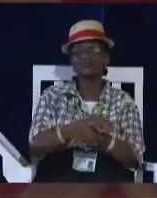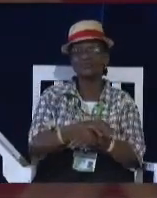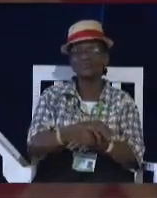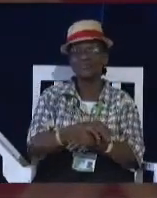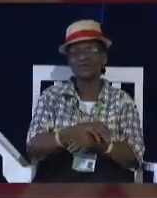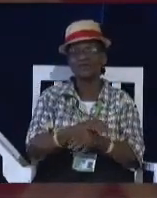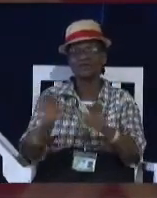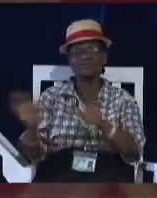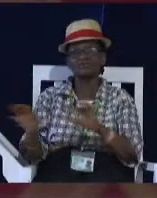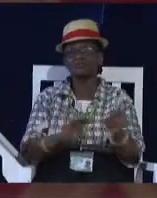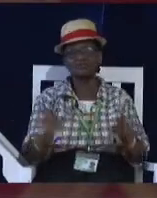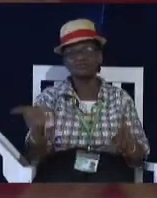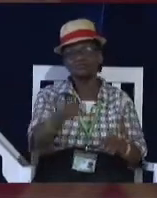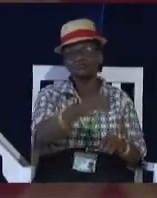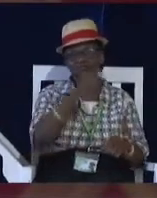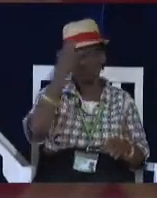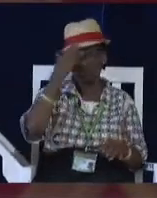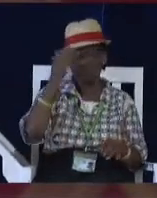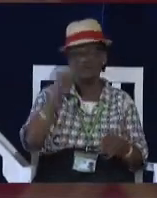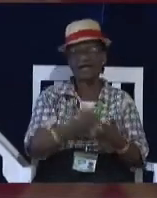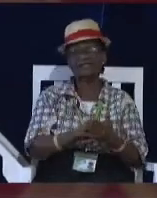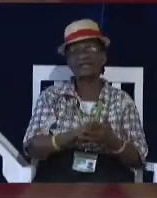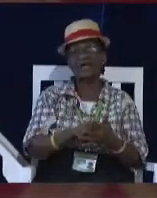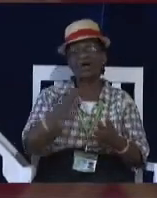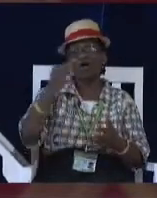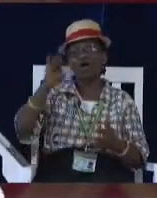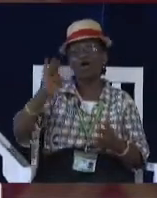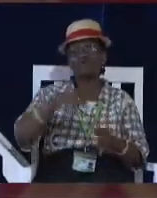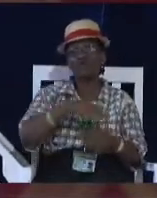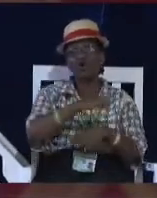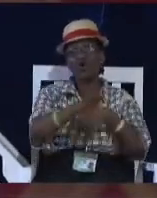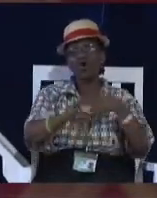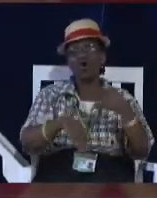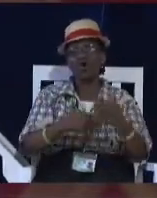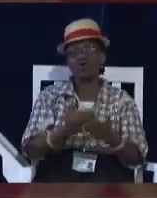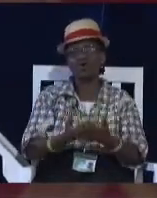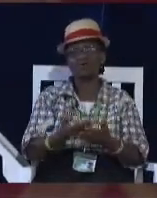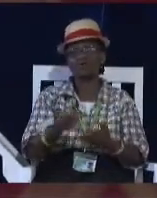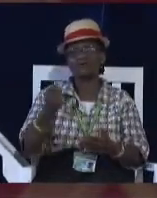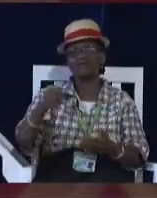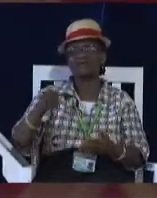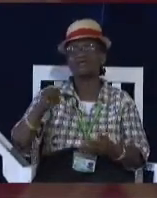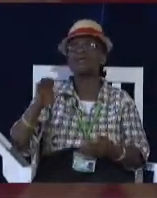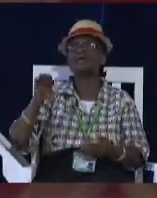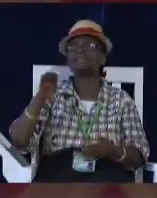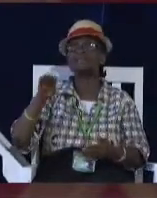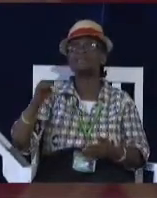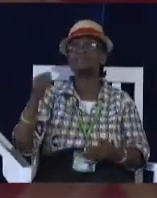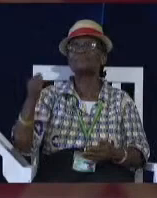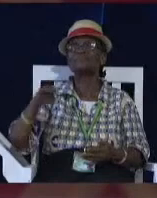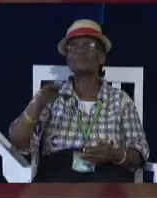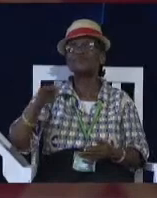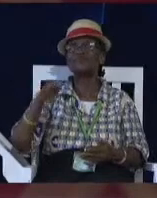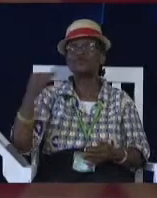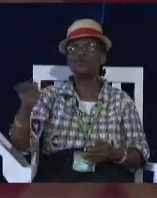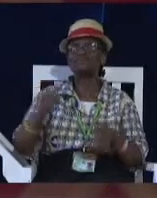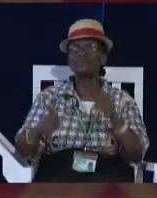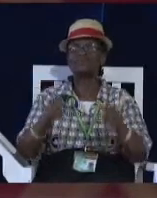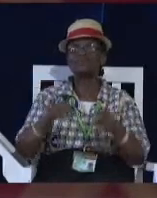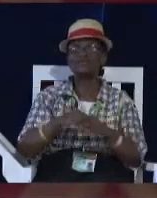You know that of all the billions of people in the world, at any one